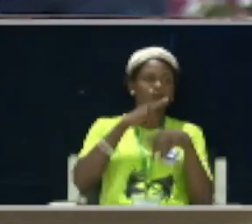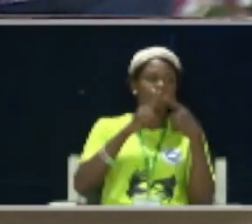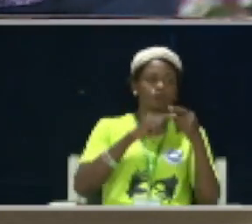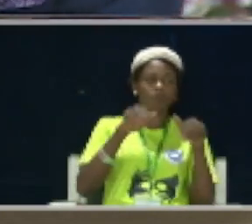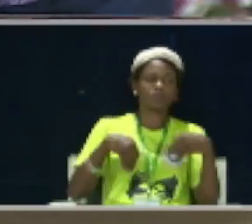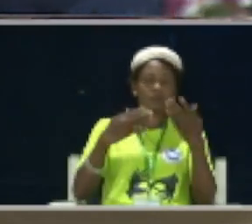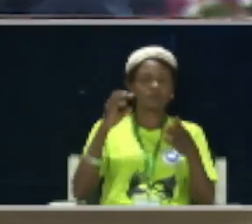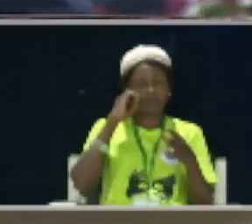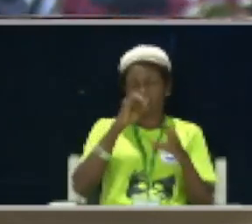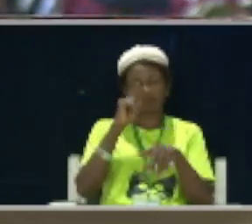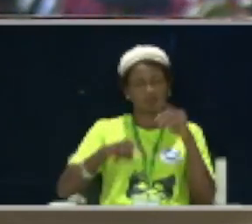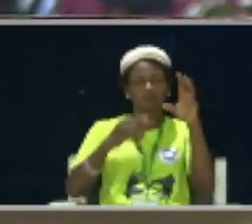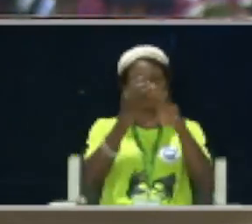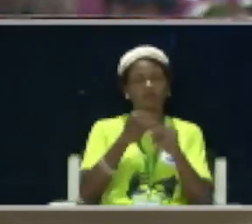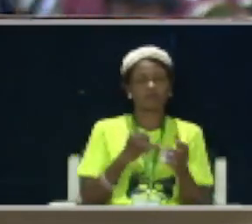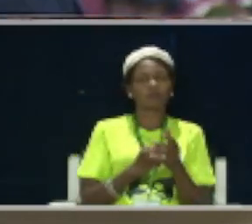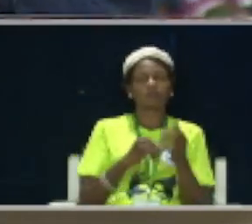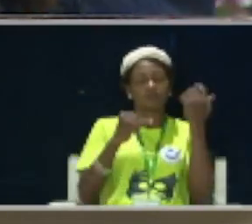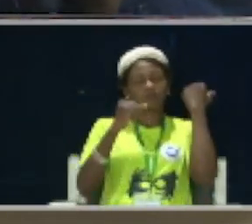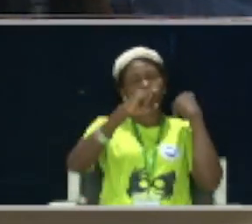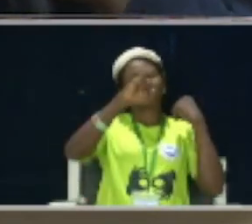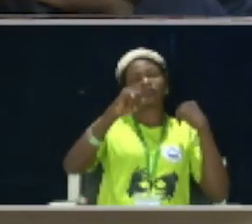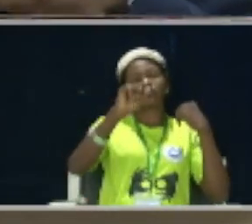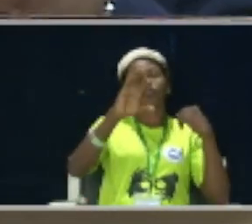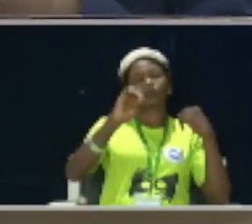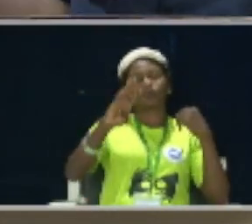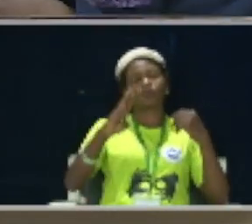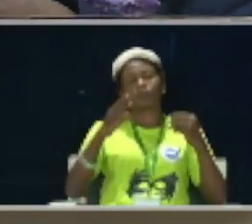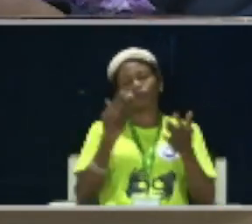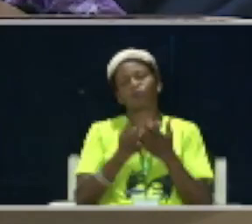it. Jacob bought his future.